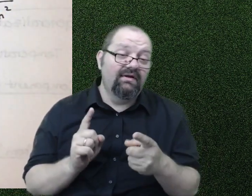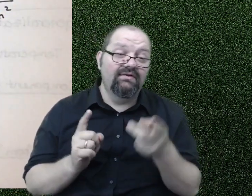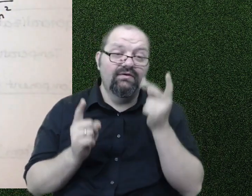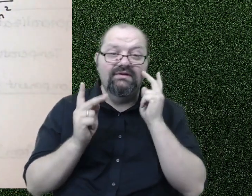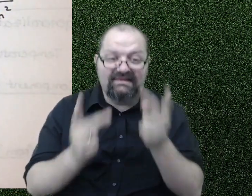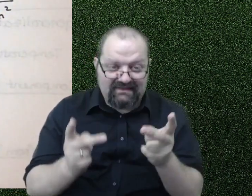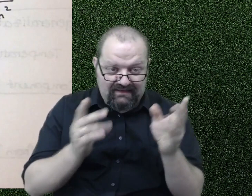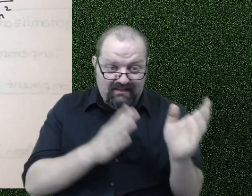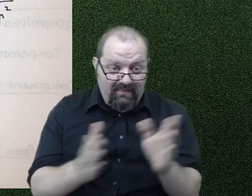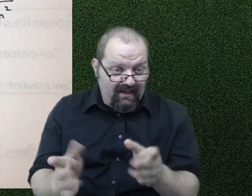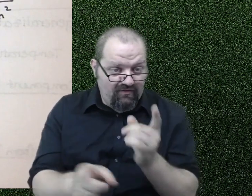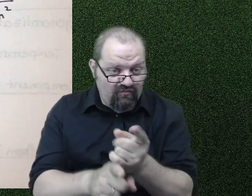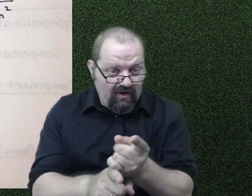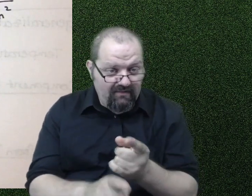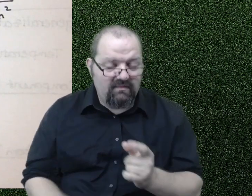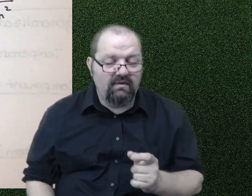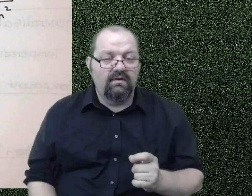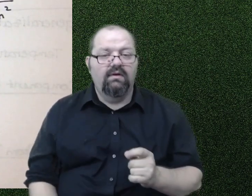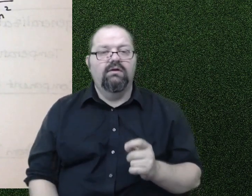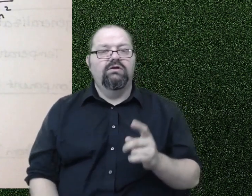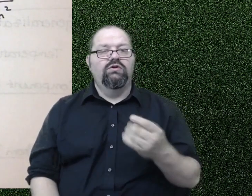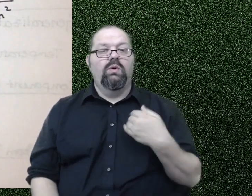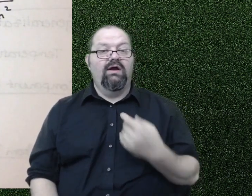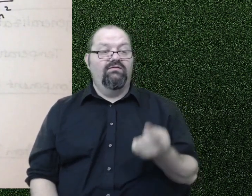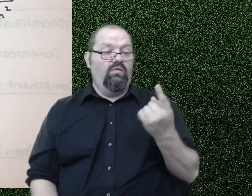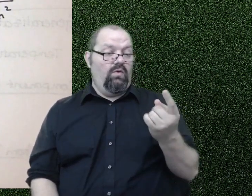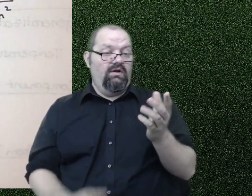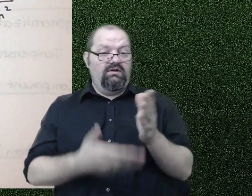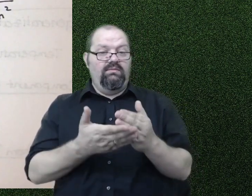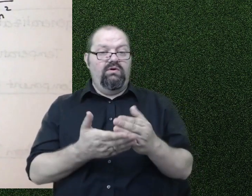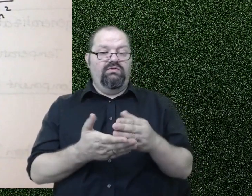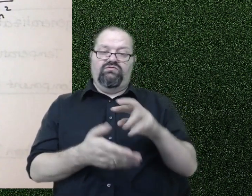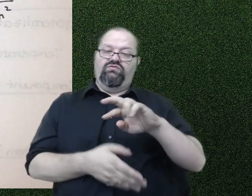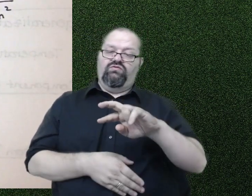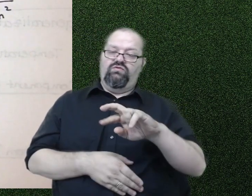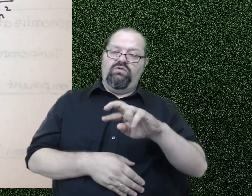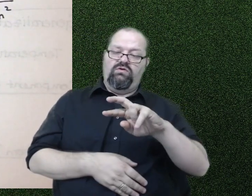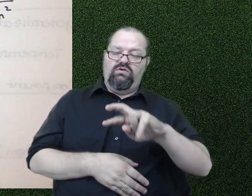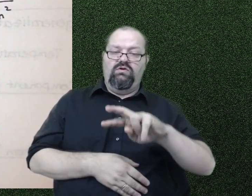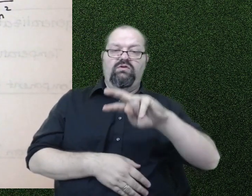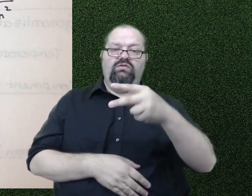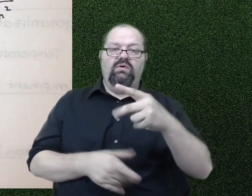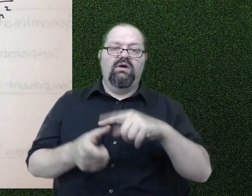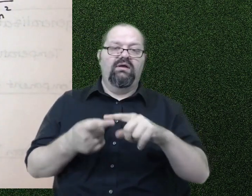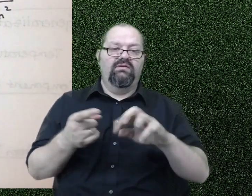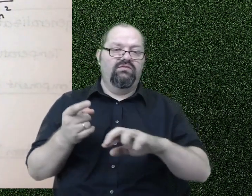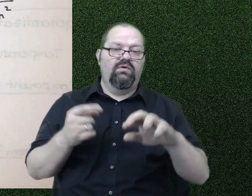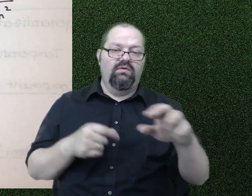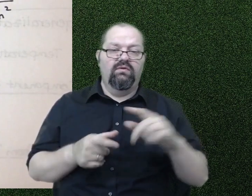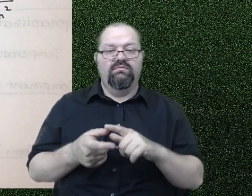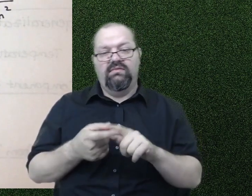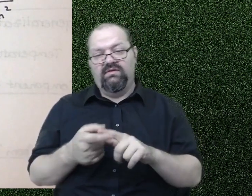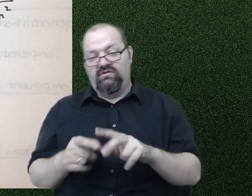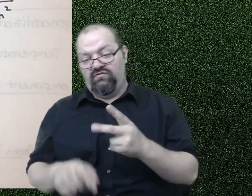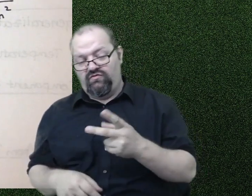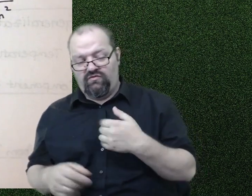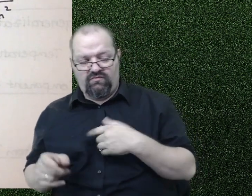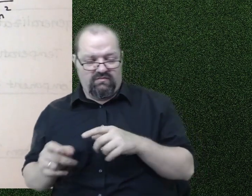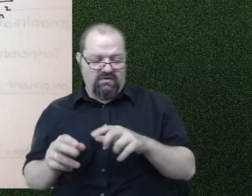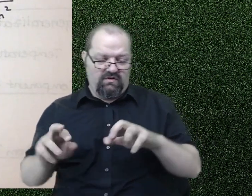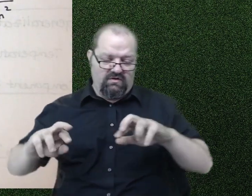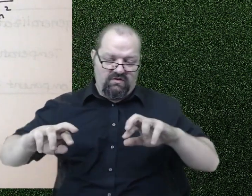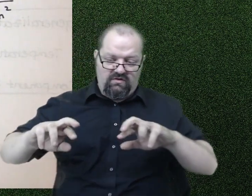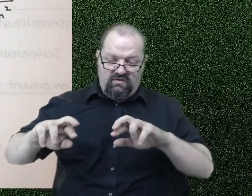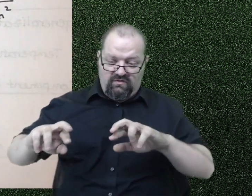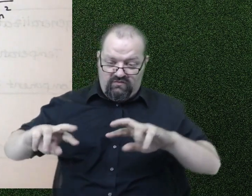the pattern. You've got 1 component. You square it and take the square root. 2 components. Square them and add them and take the square root. You've